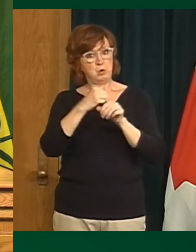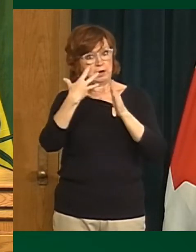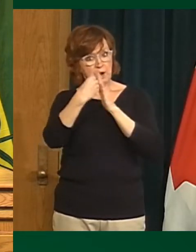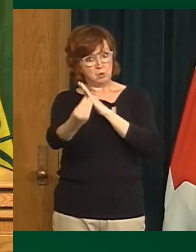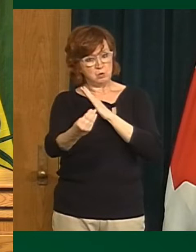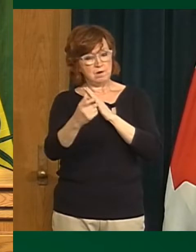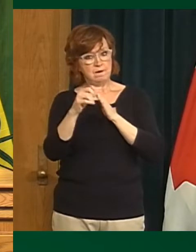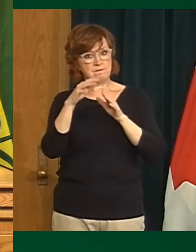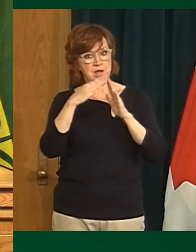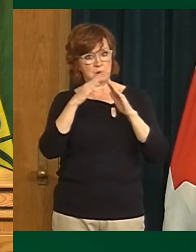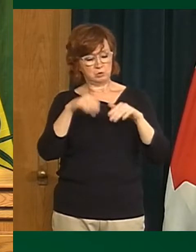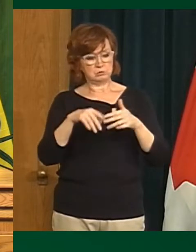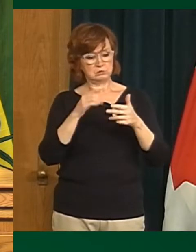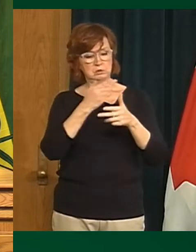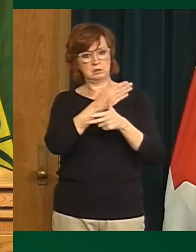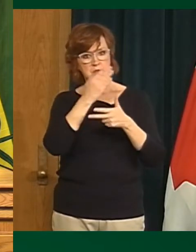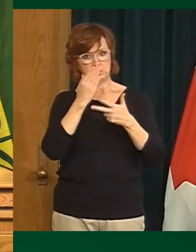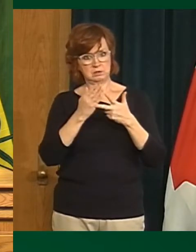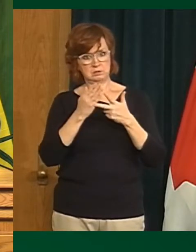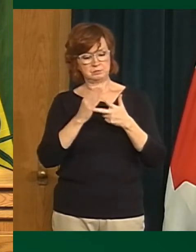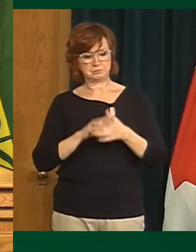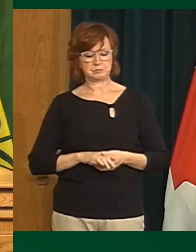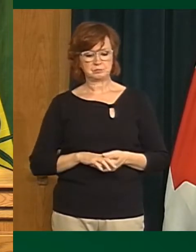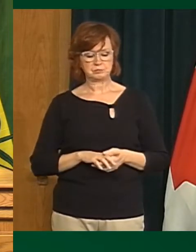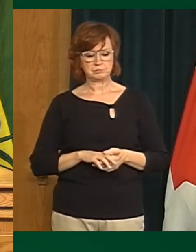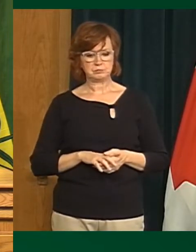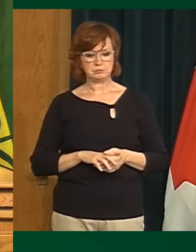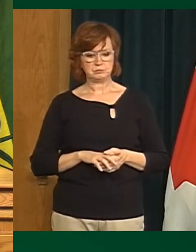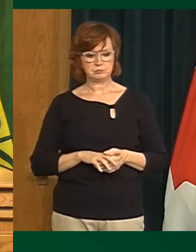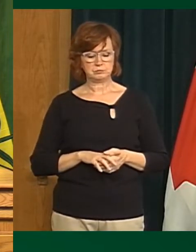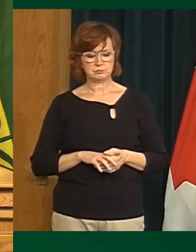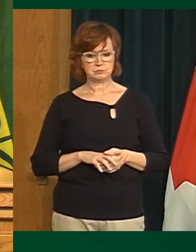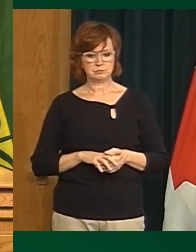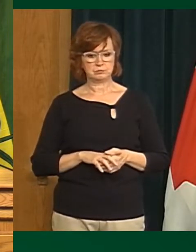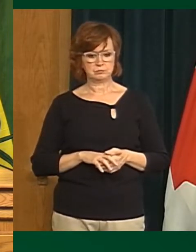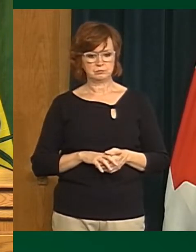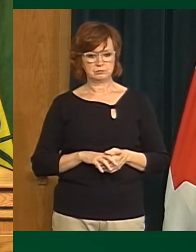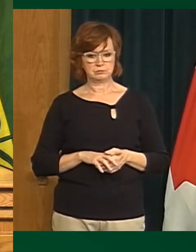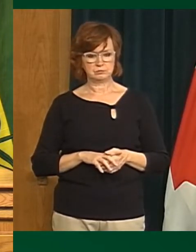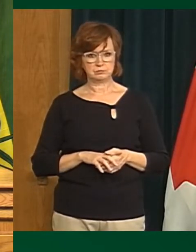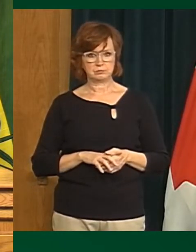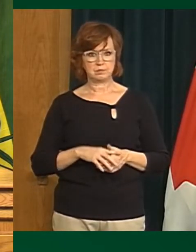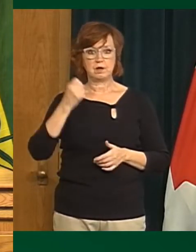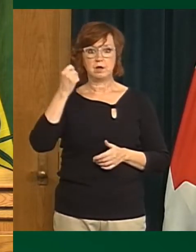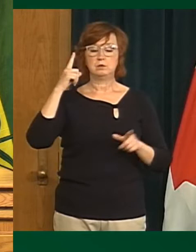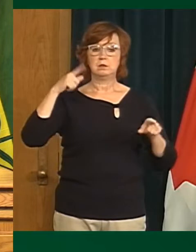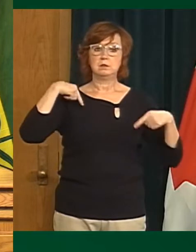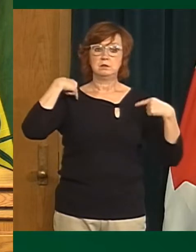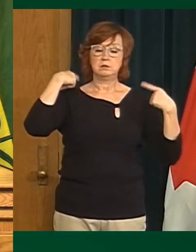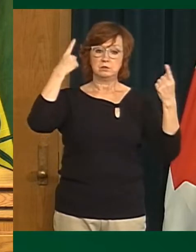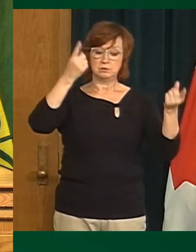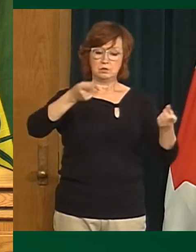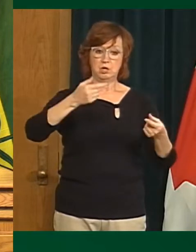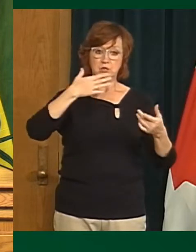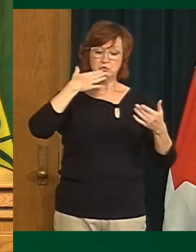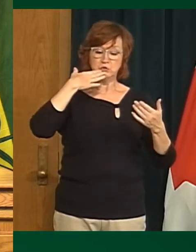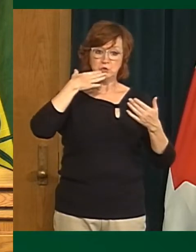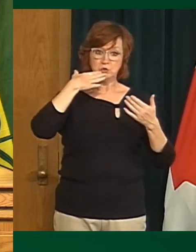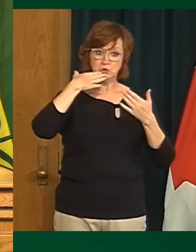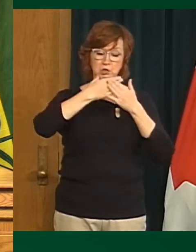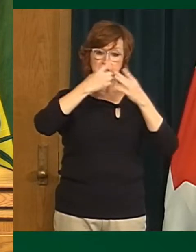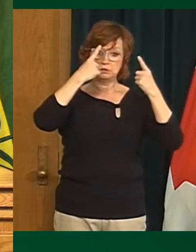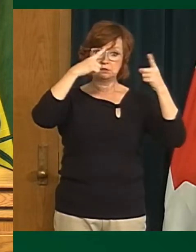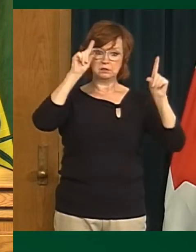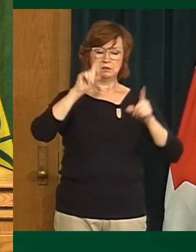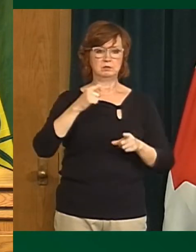strategy, as Dr. Shahab has talked about very often, has served us very well throughout our response to the pandemic, including we have a very low